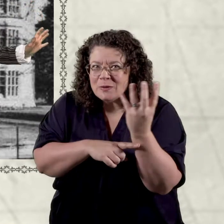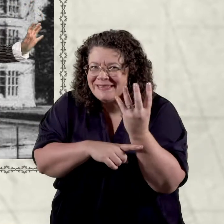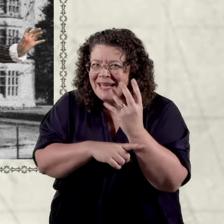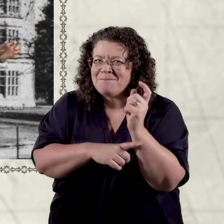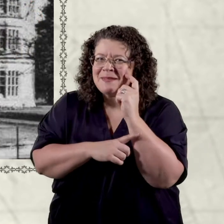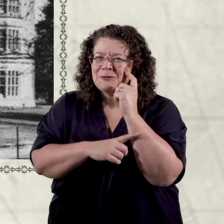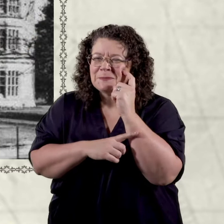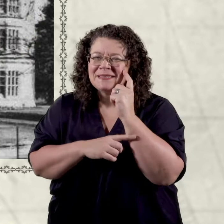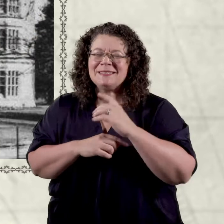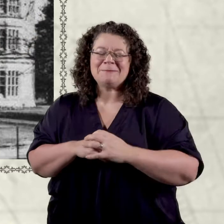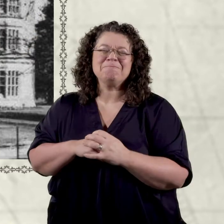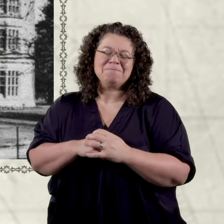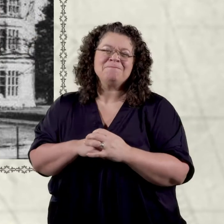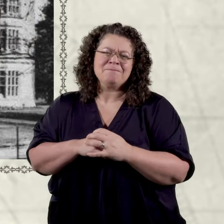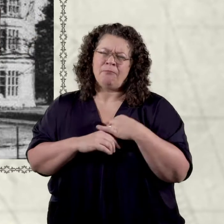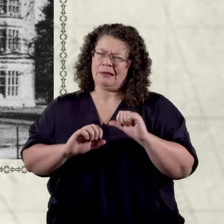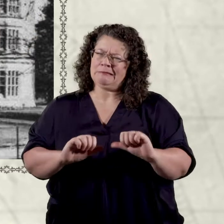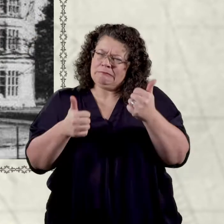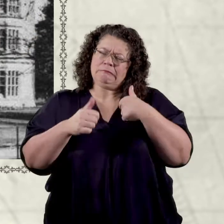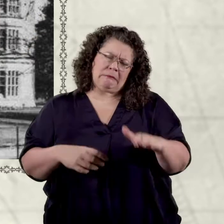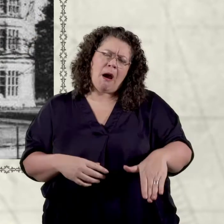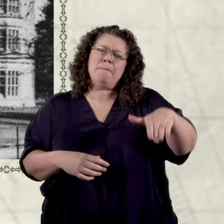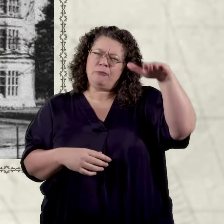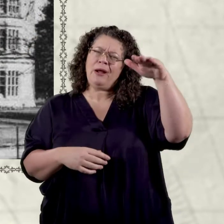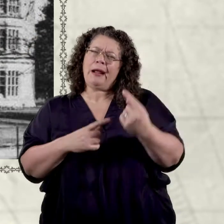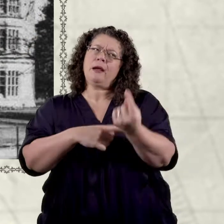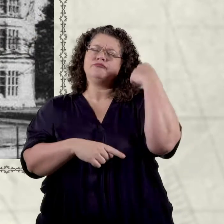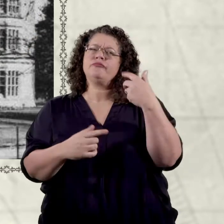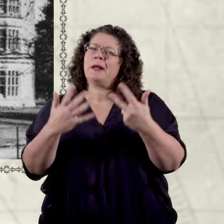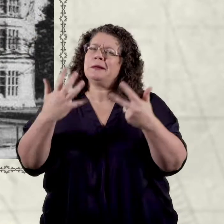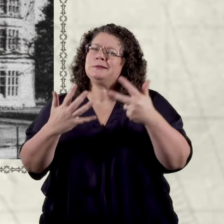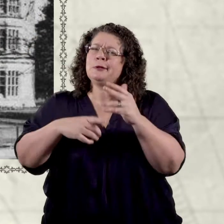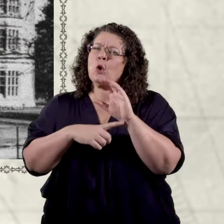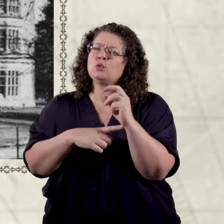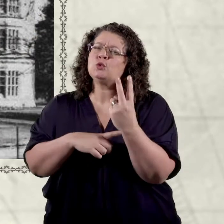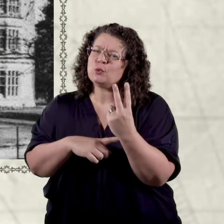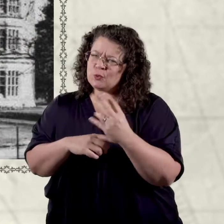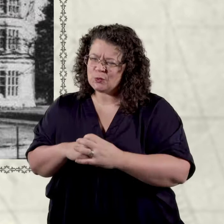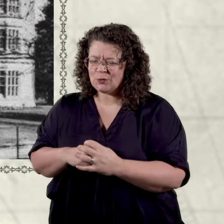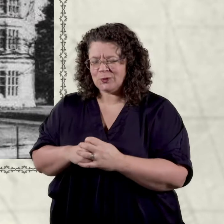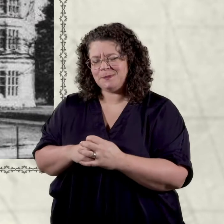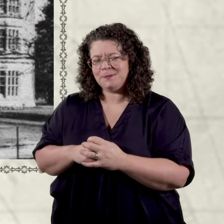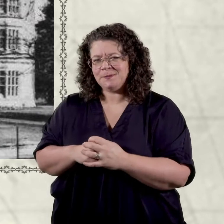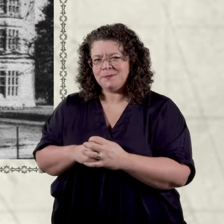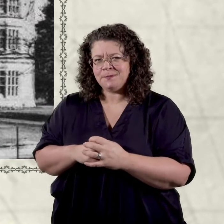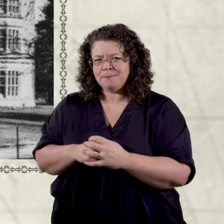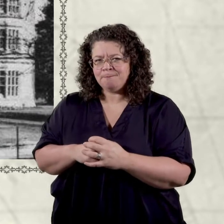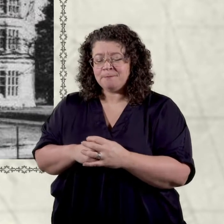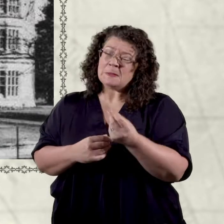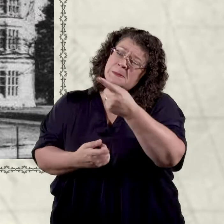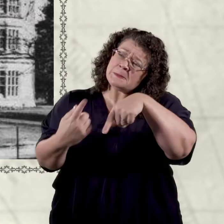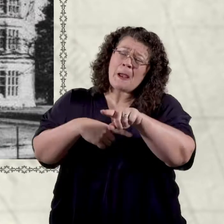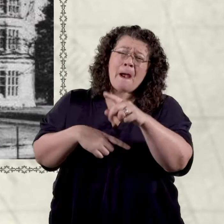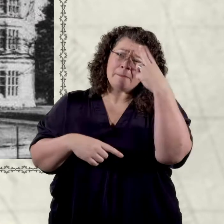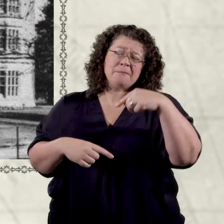and 14 bedrooms. I had a very good upbringing back in 1802. Some